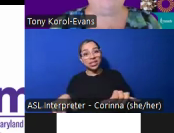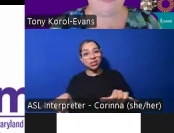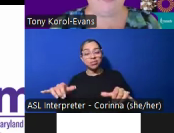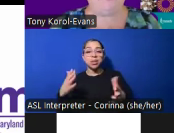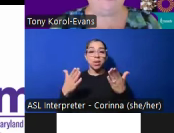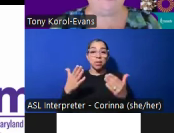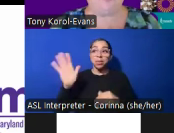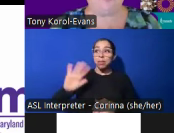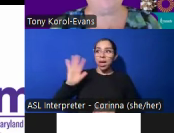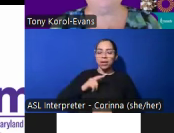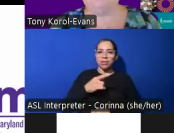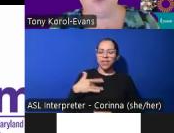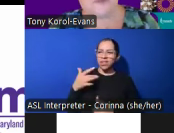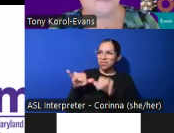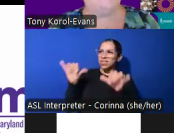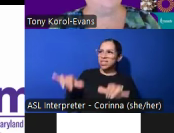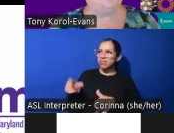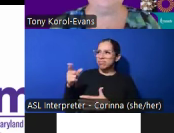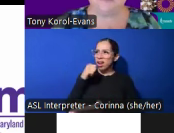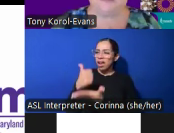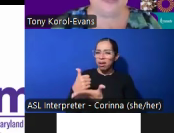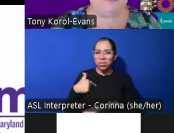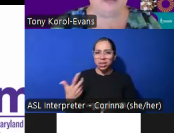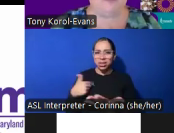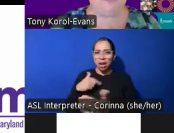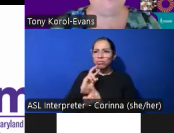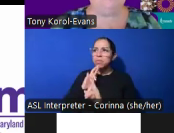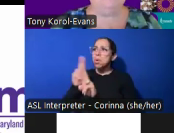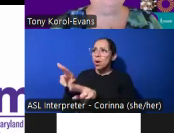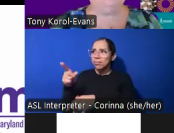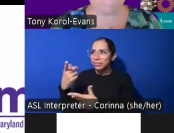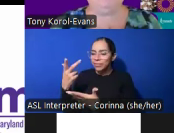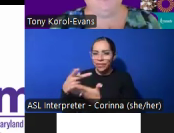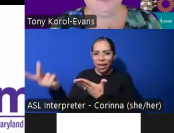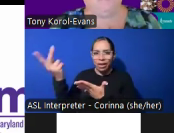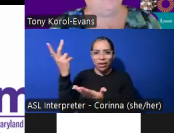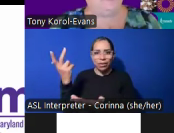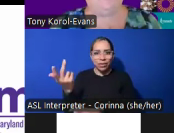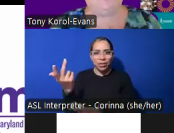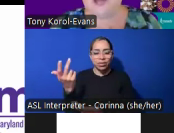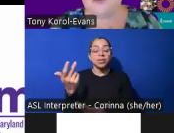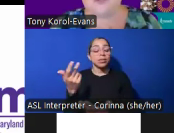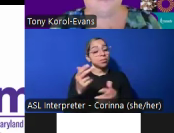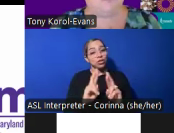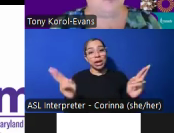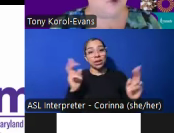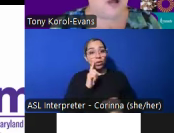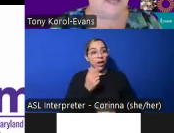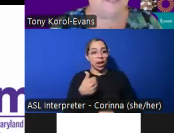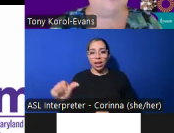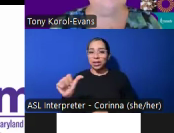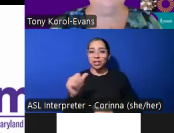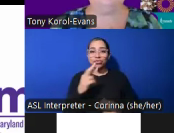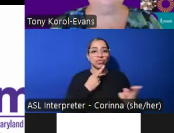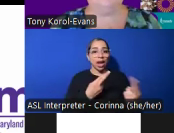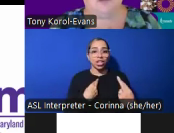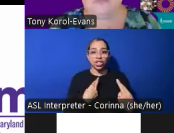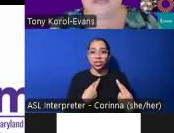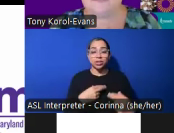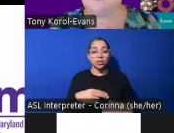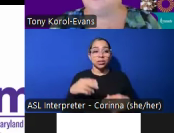in the past when they tried to report this or do something about it. So be prepared for any reaction, from crying